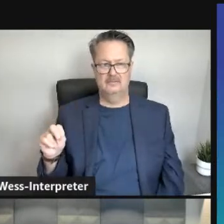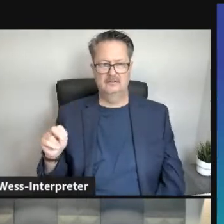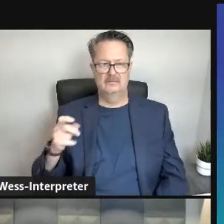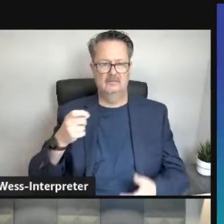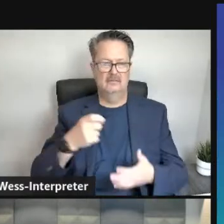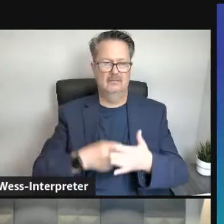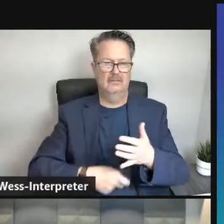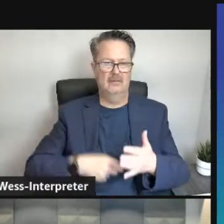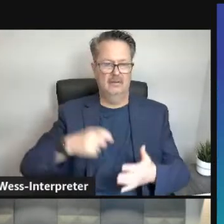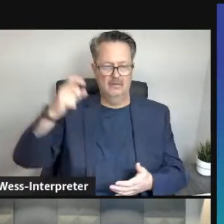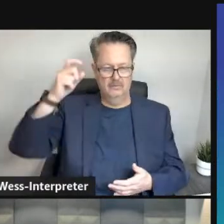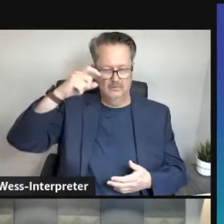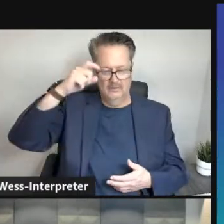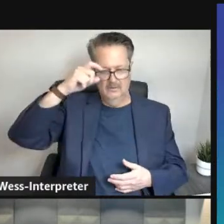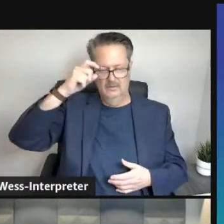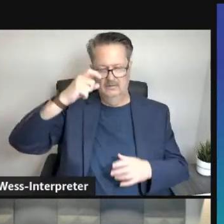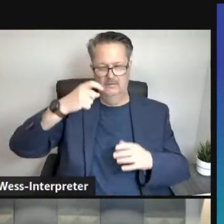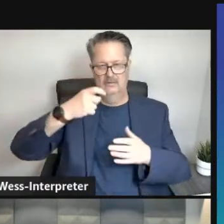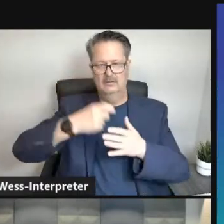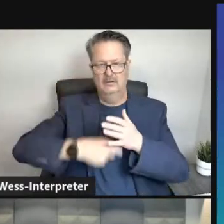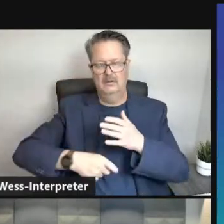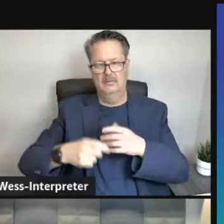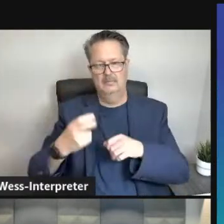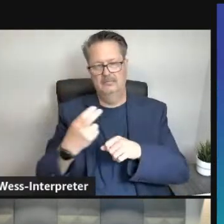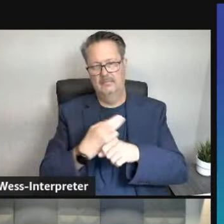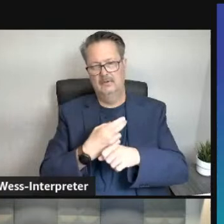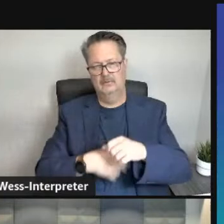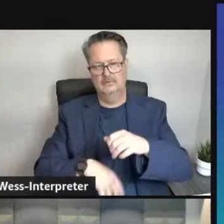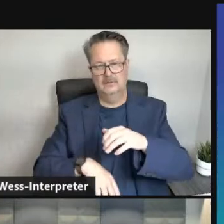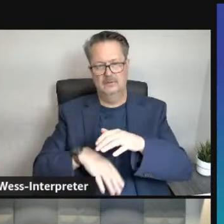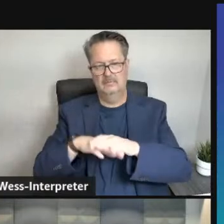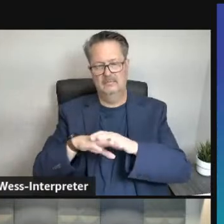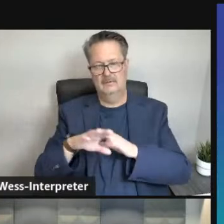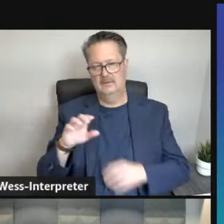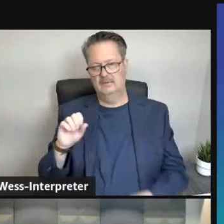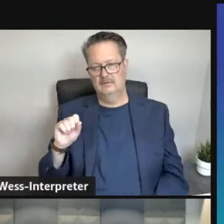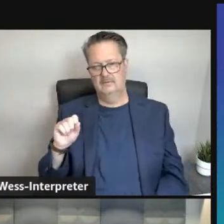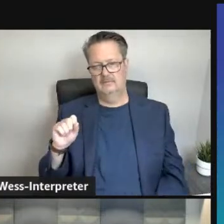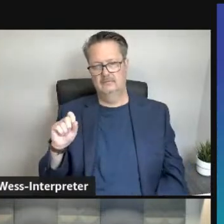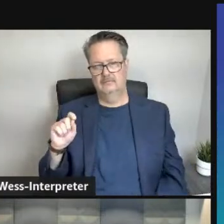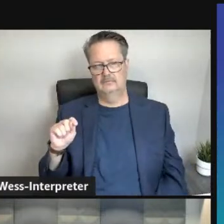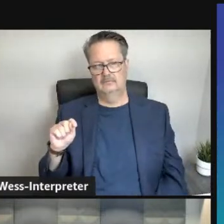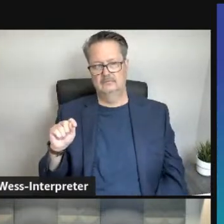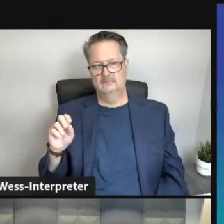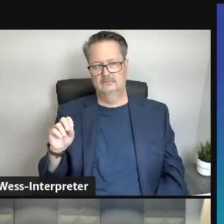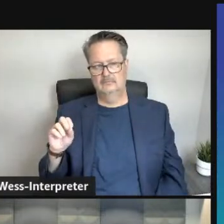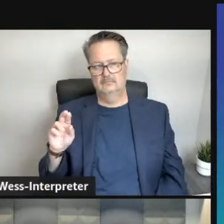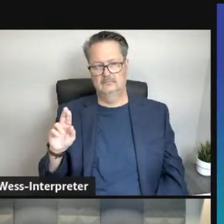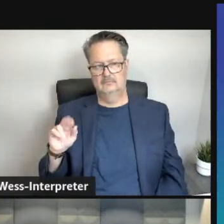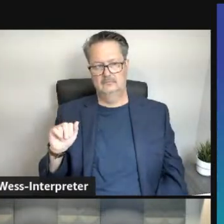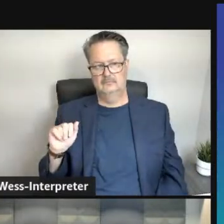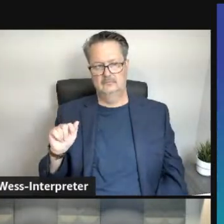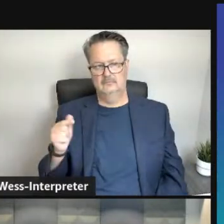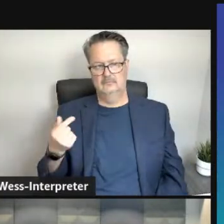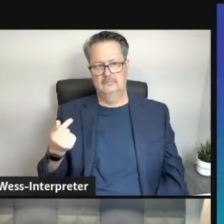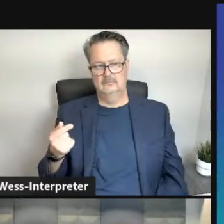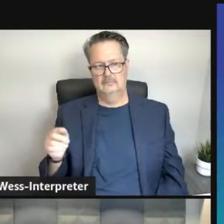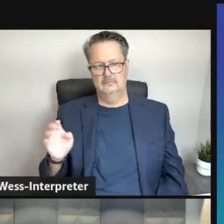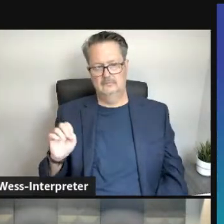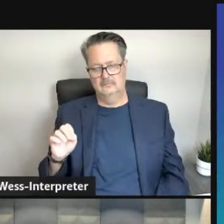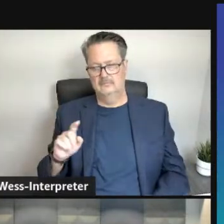cost-efficient data processing by optimizing resource usage and automating workload management, leading to a better